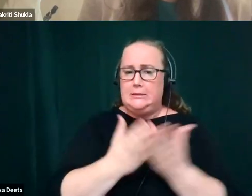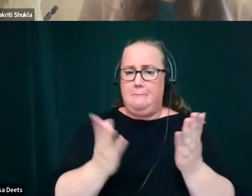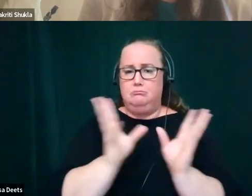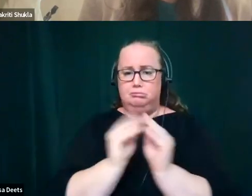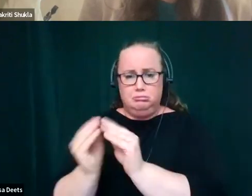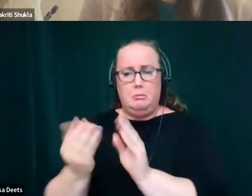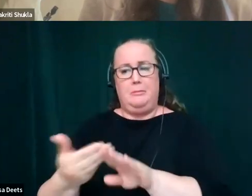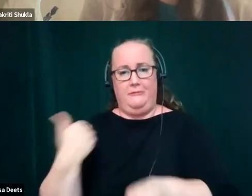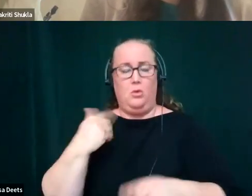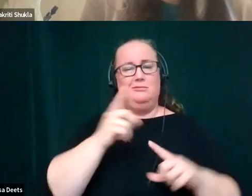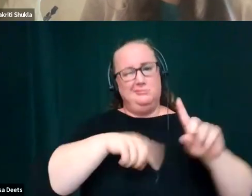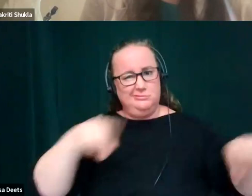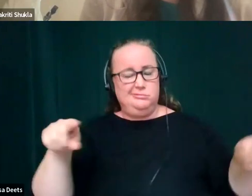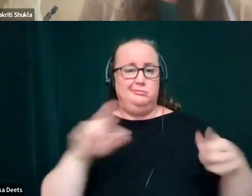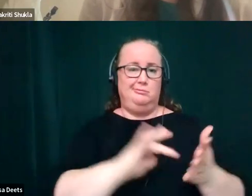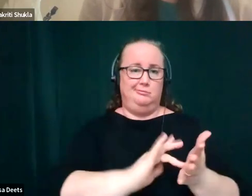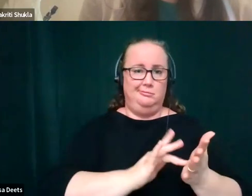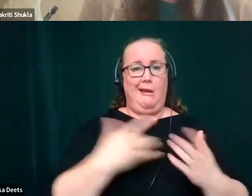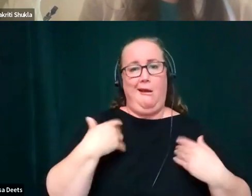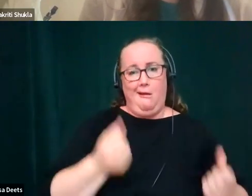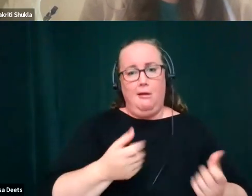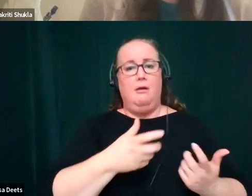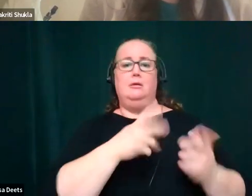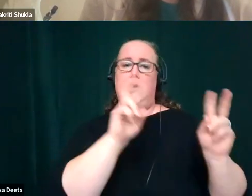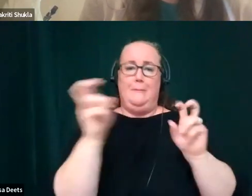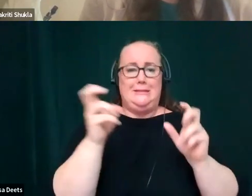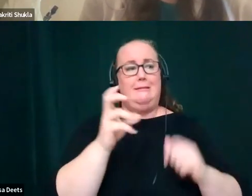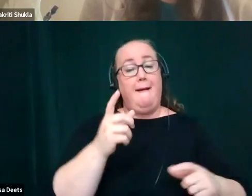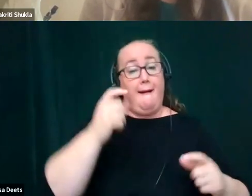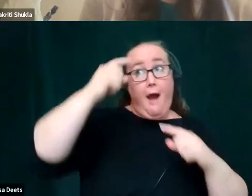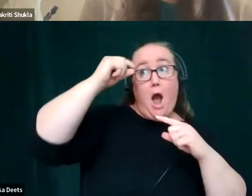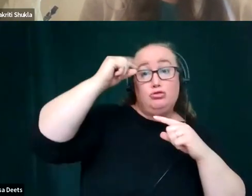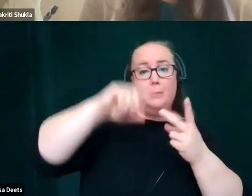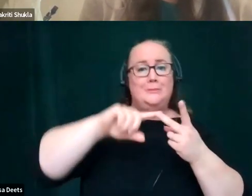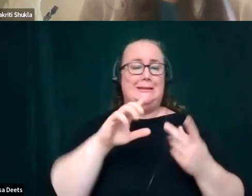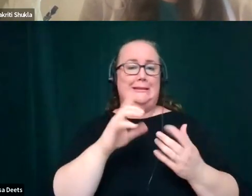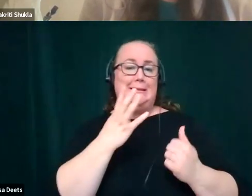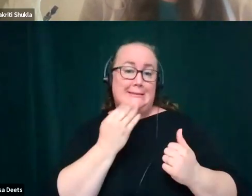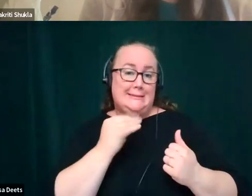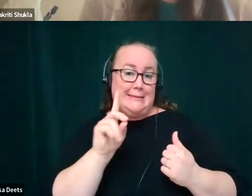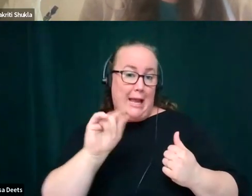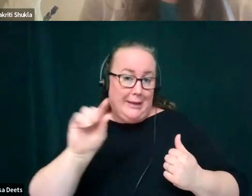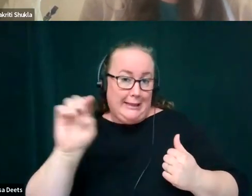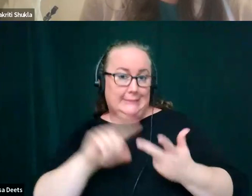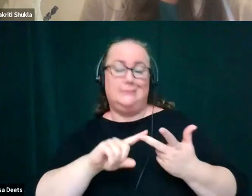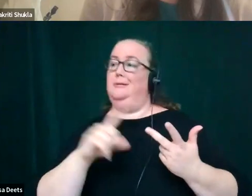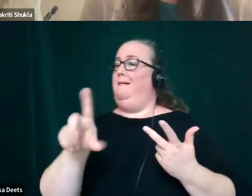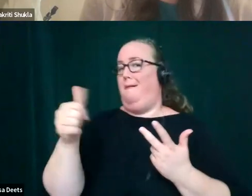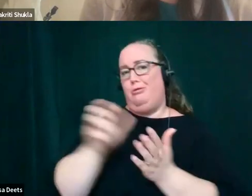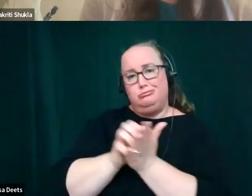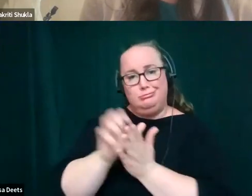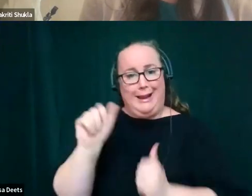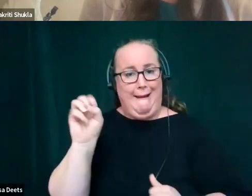various healthcare topics, ranging from eye drops to diabetes to breast cancer. They have all been recorded, and they are